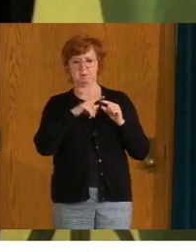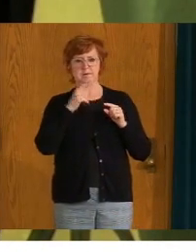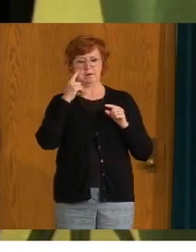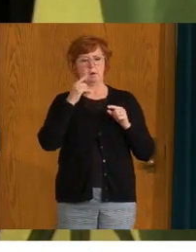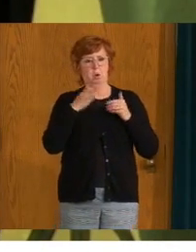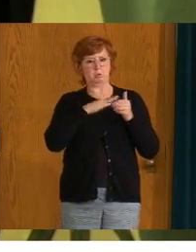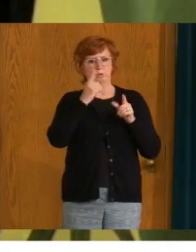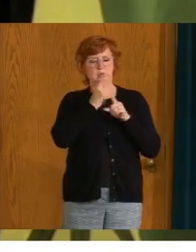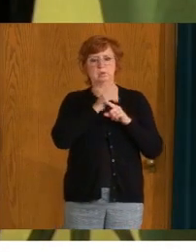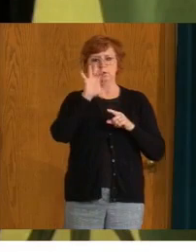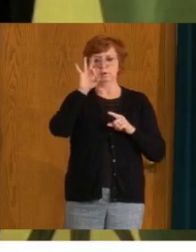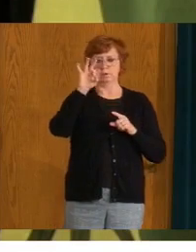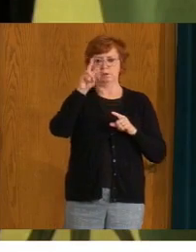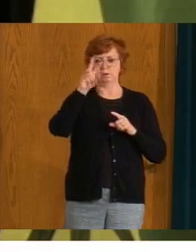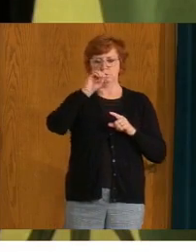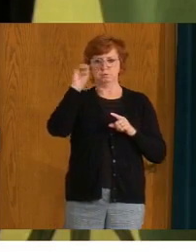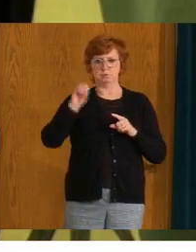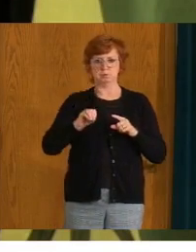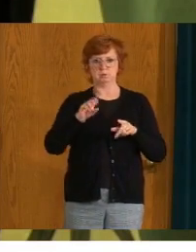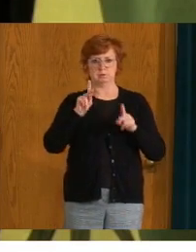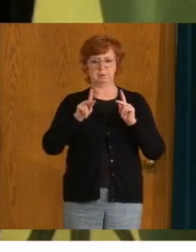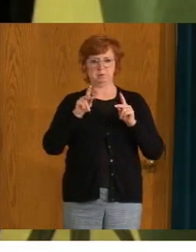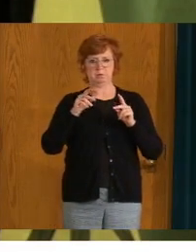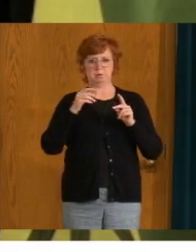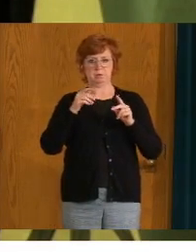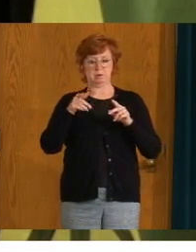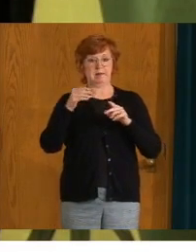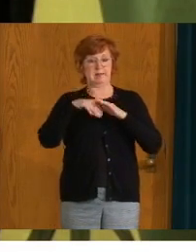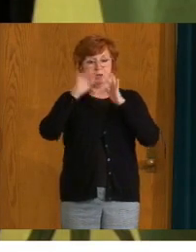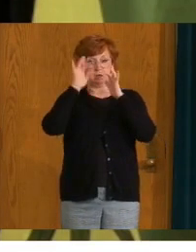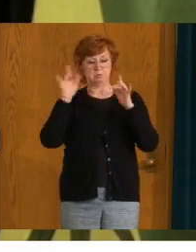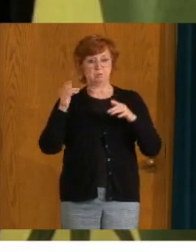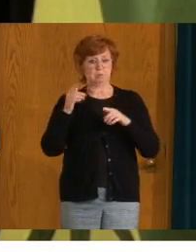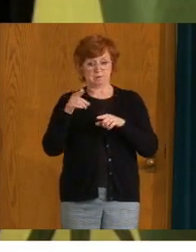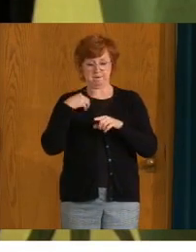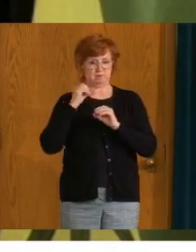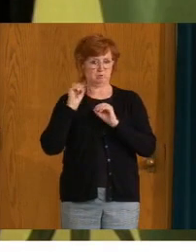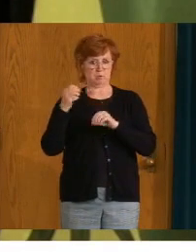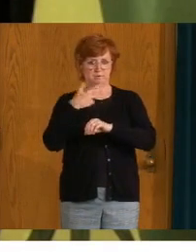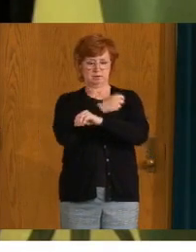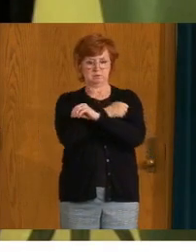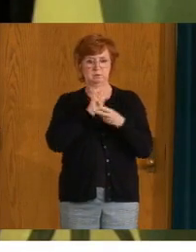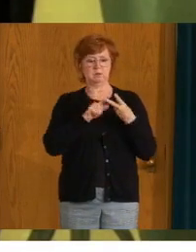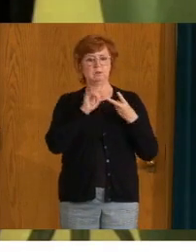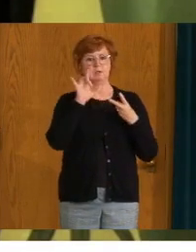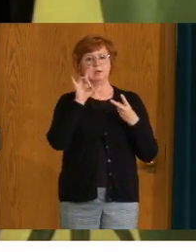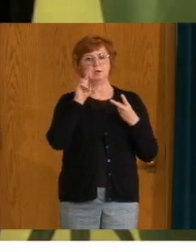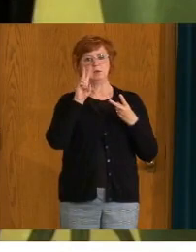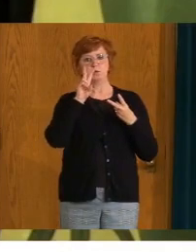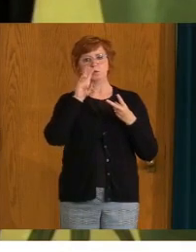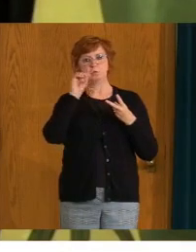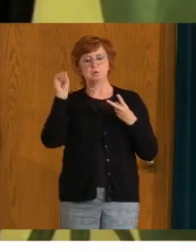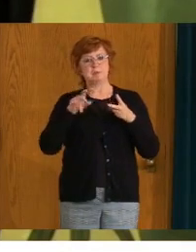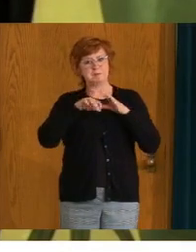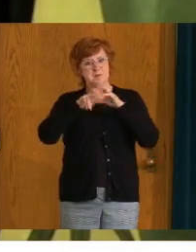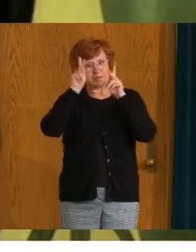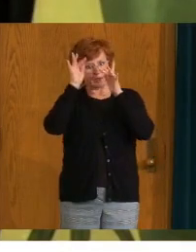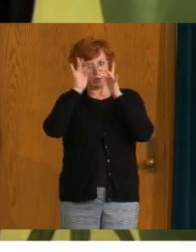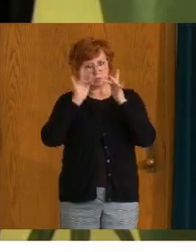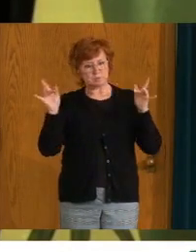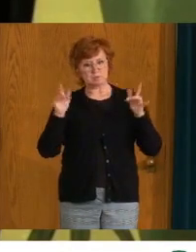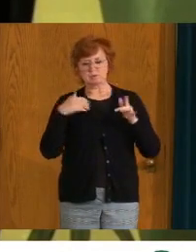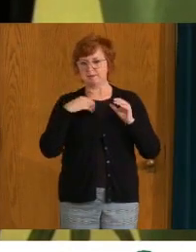that have not received a vaccine. 82% of our hospitalizations are cases of people that have not received a vaccine.